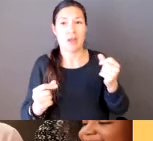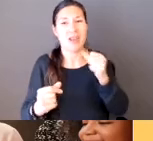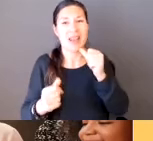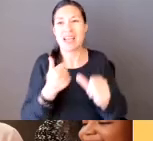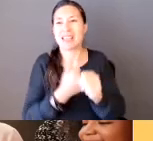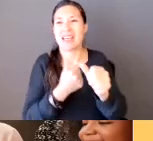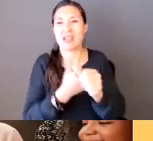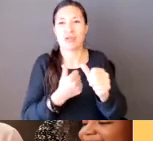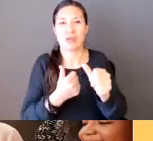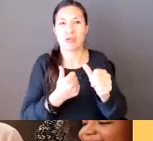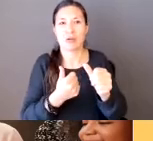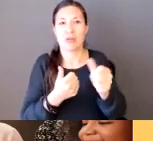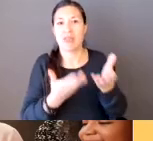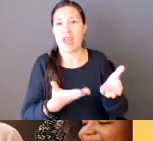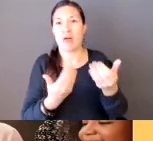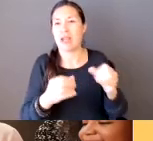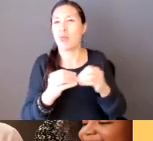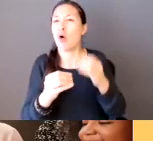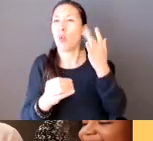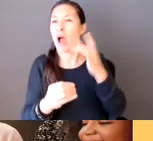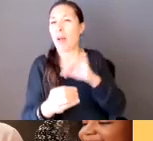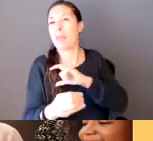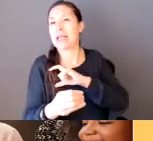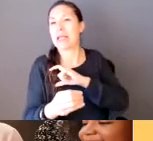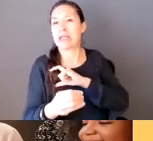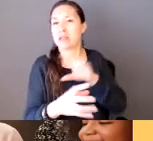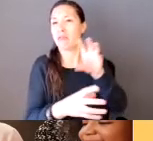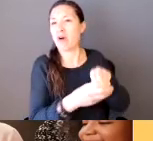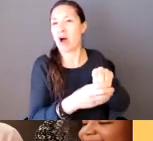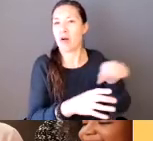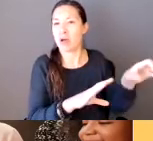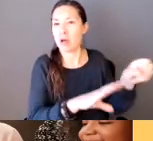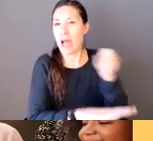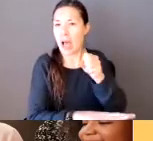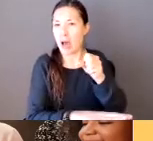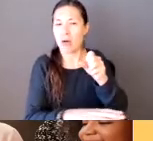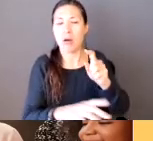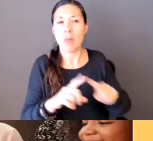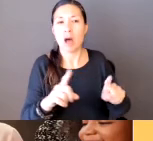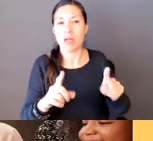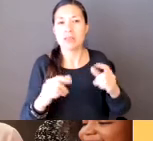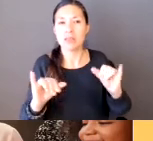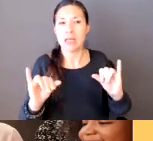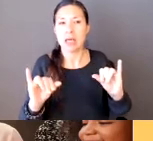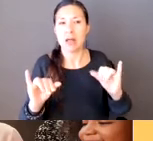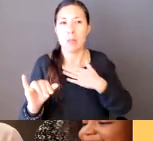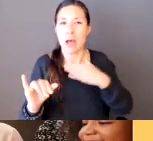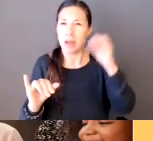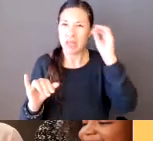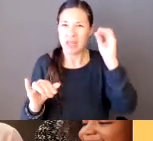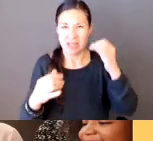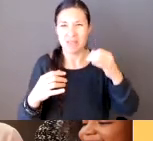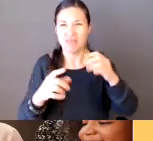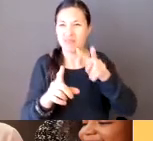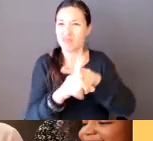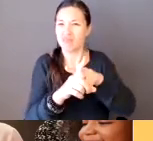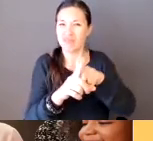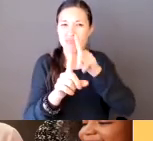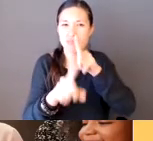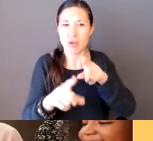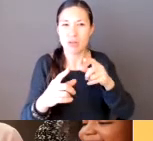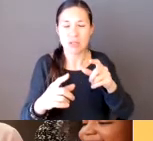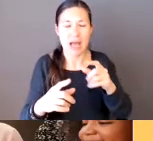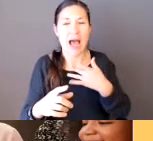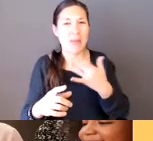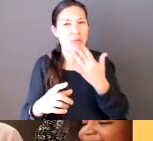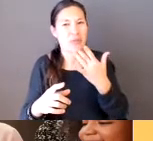week, 2 weeks, and we get another report, we have the collective information. That's my personal opinion, because again, I'm with Jonathan, I'd rather somebody doesn't slip